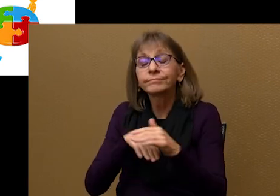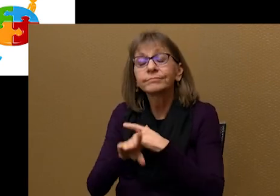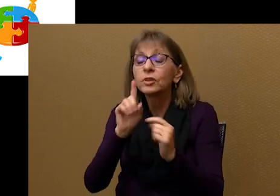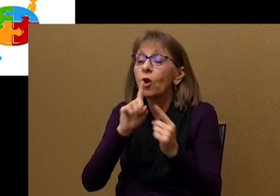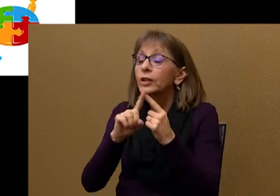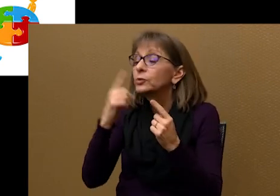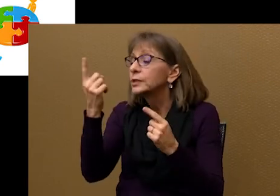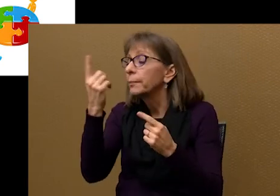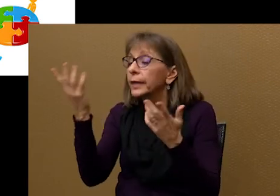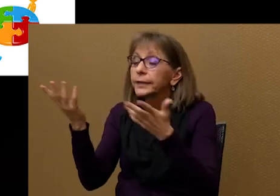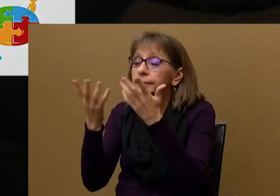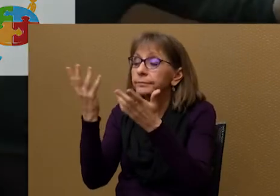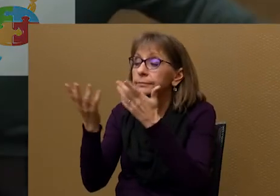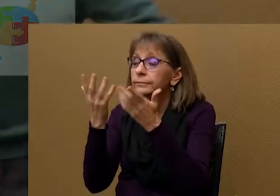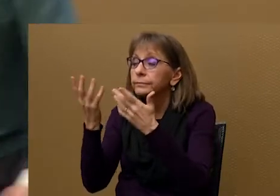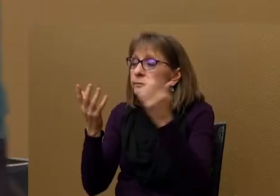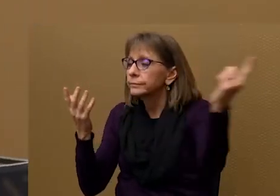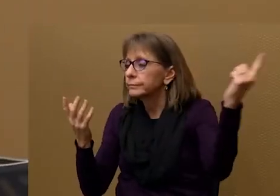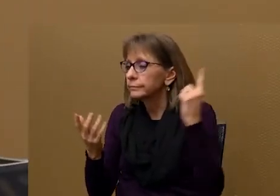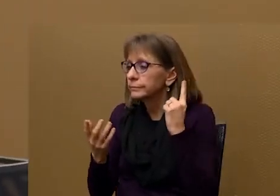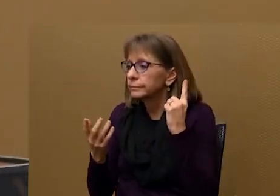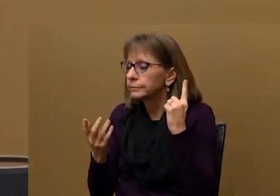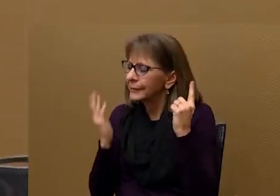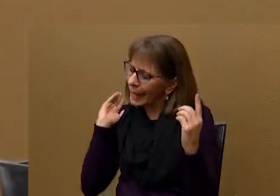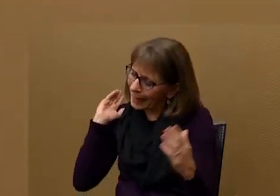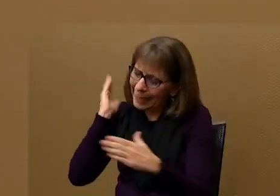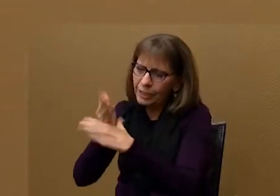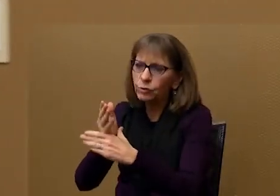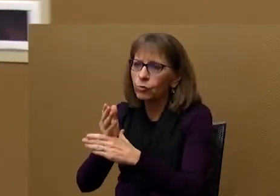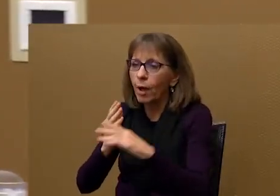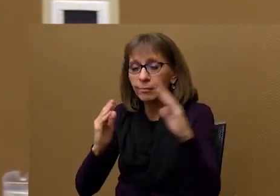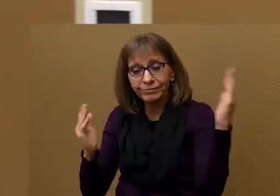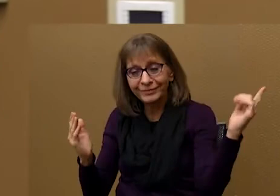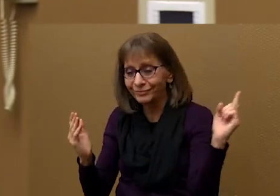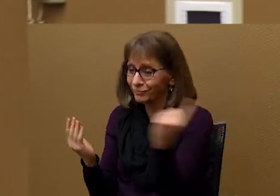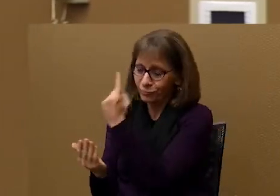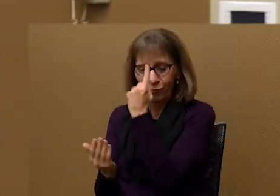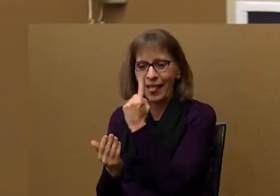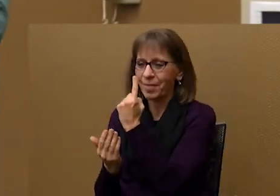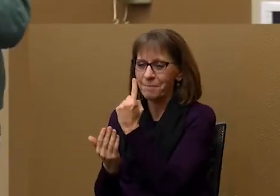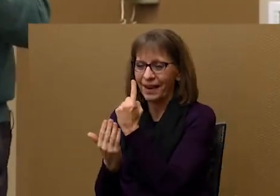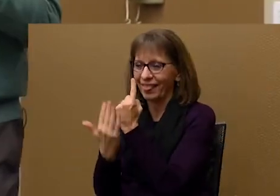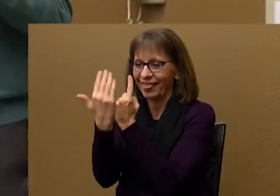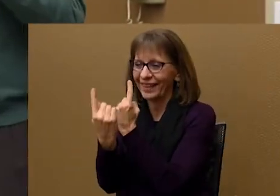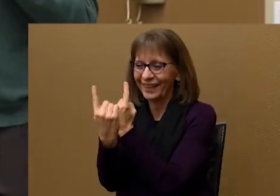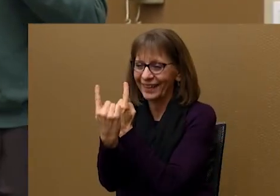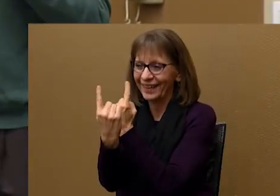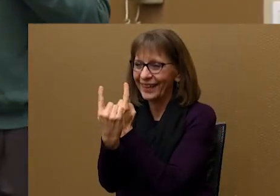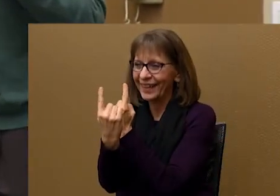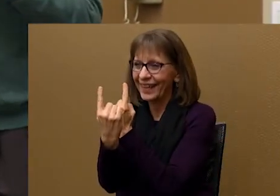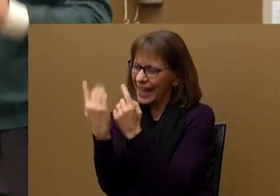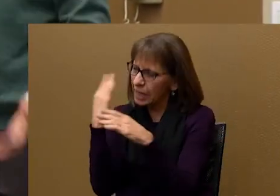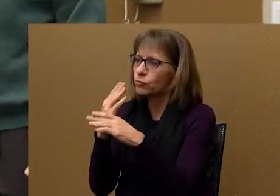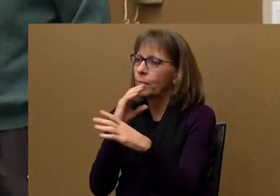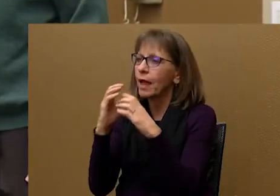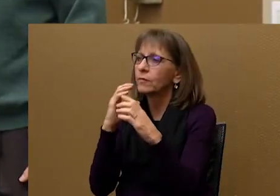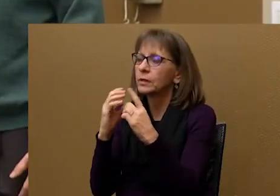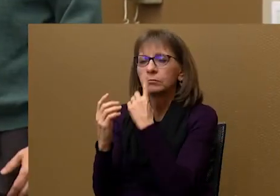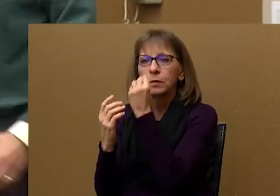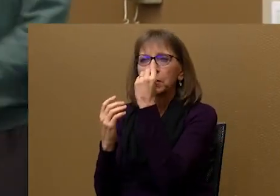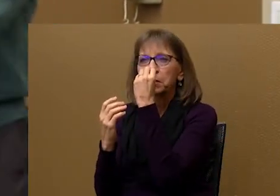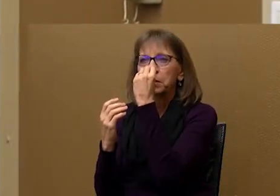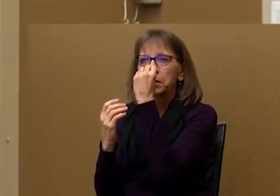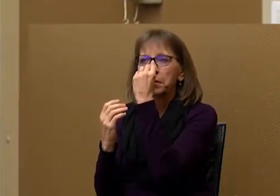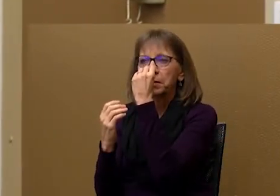to somebody, he would come over, interrupt, step right in the middle, interrupt the conversation, and start talking about